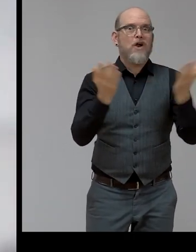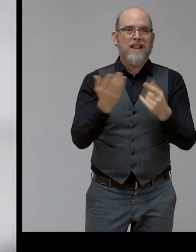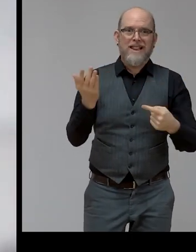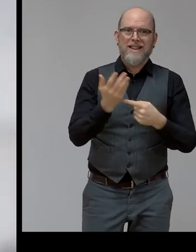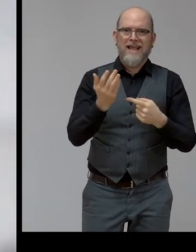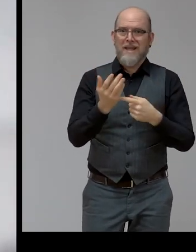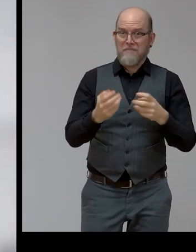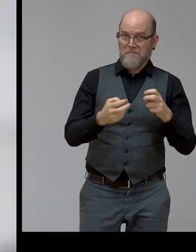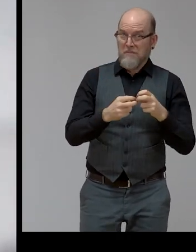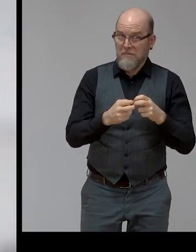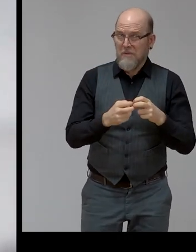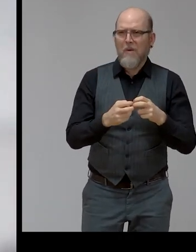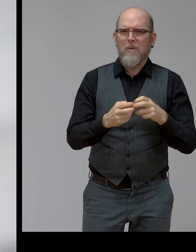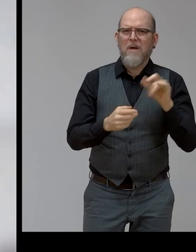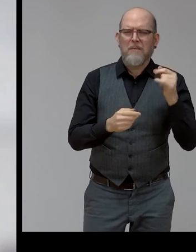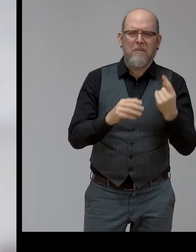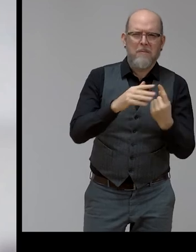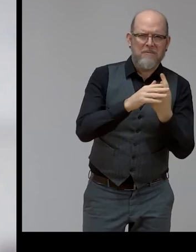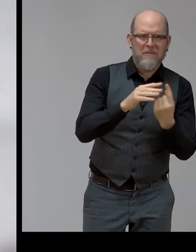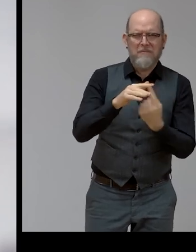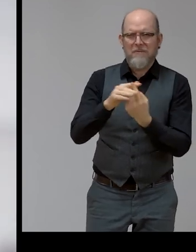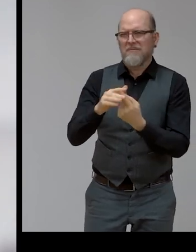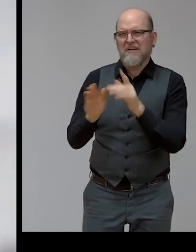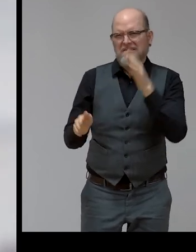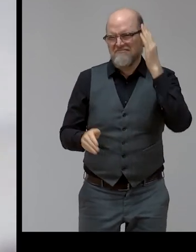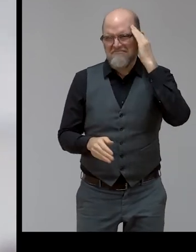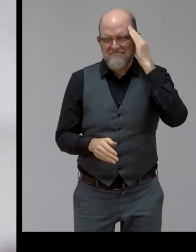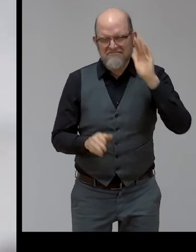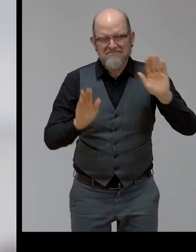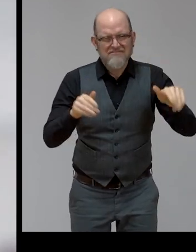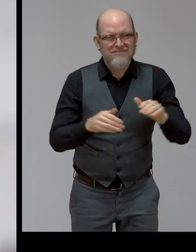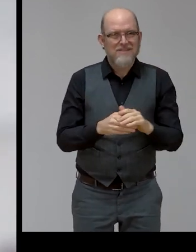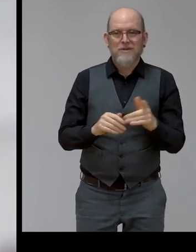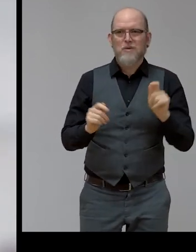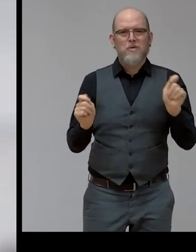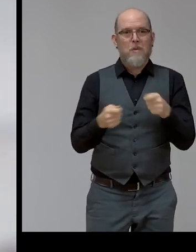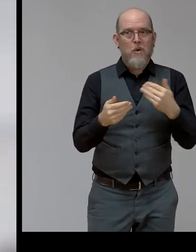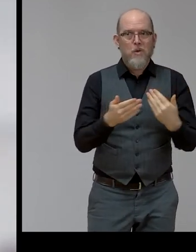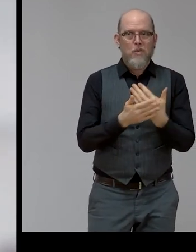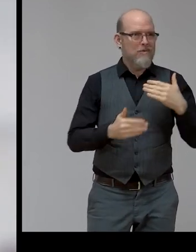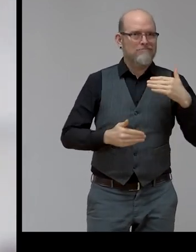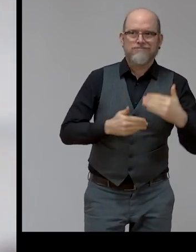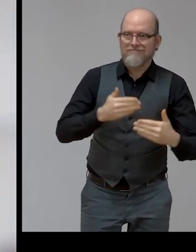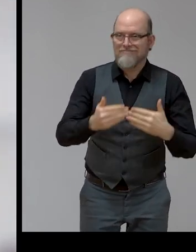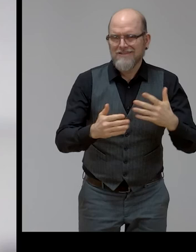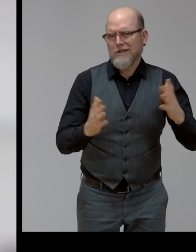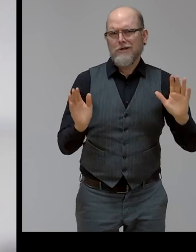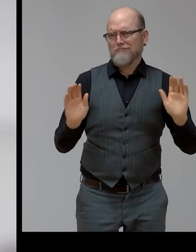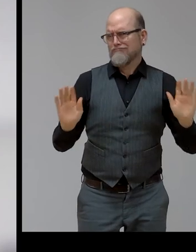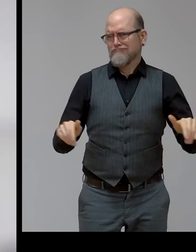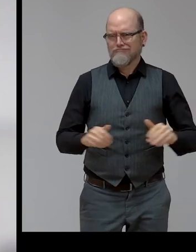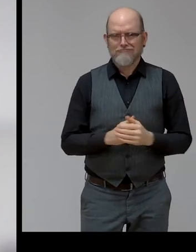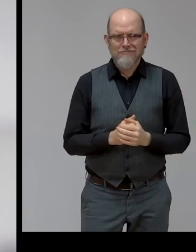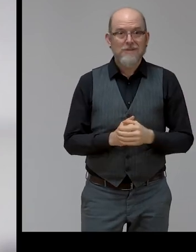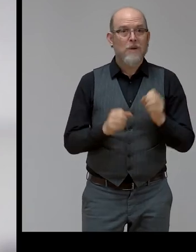new normal, let's say. And thank you to our four amazing presenters. And